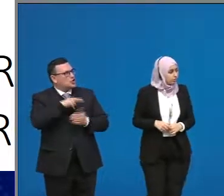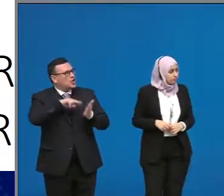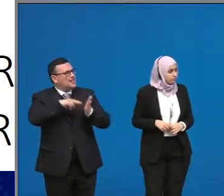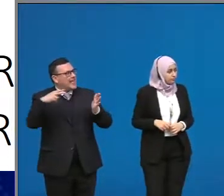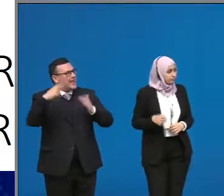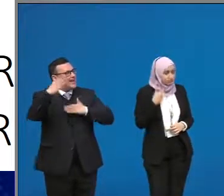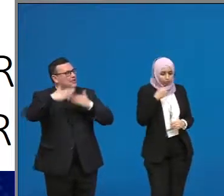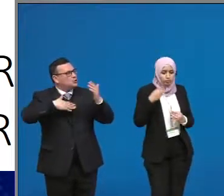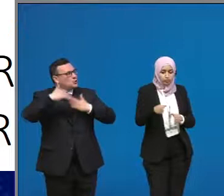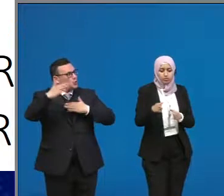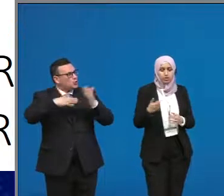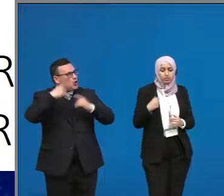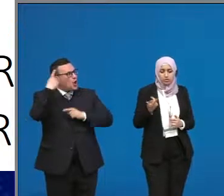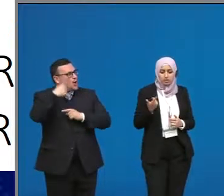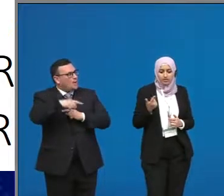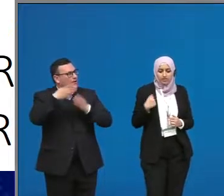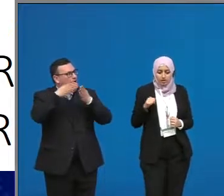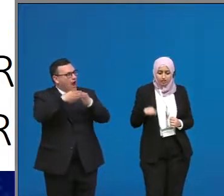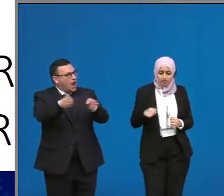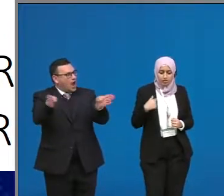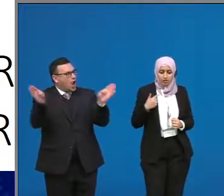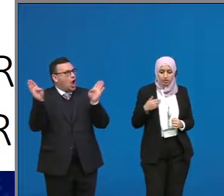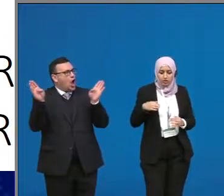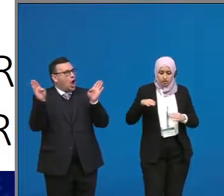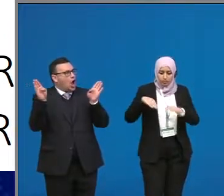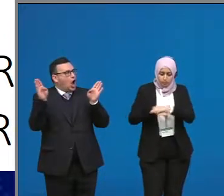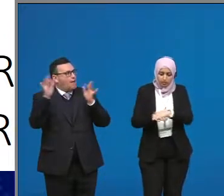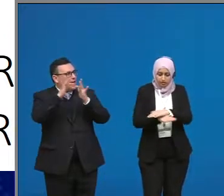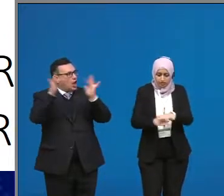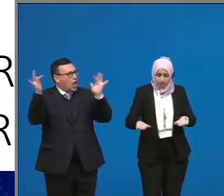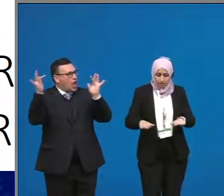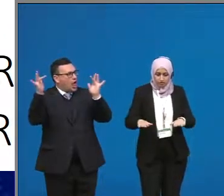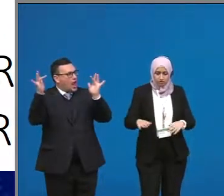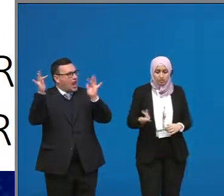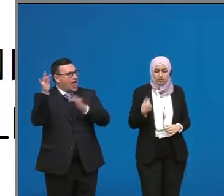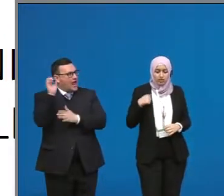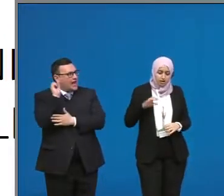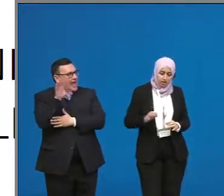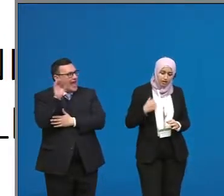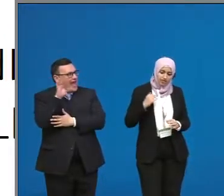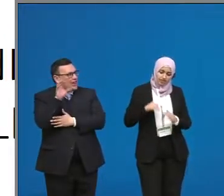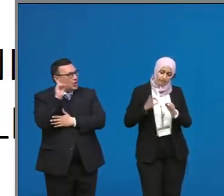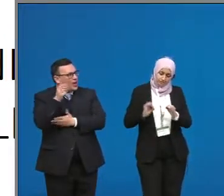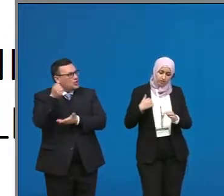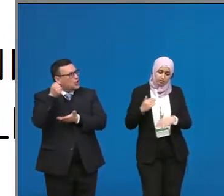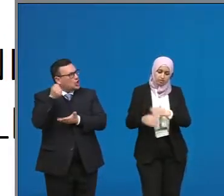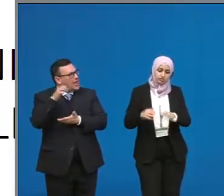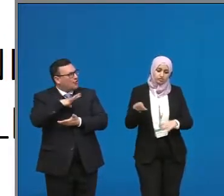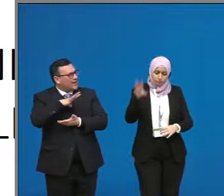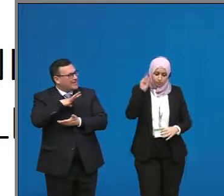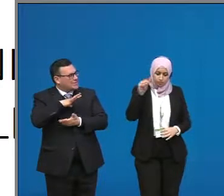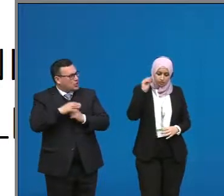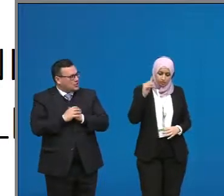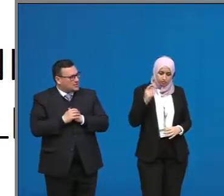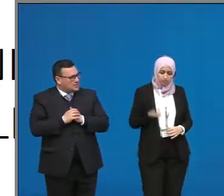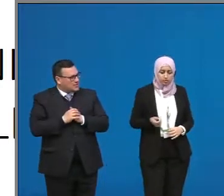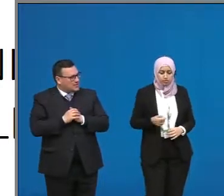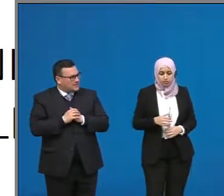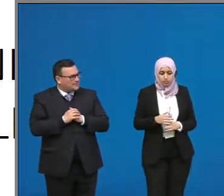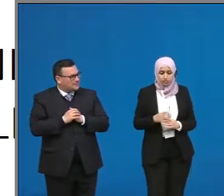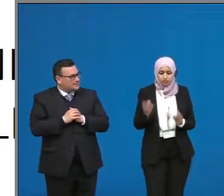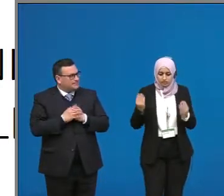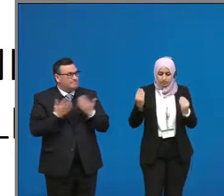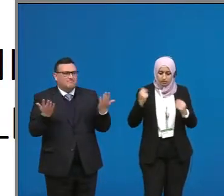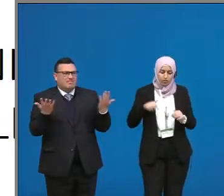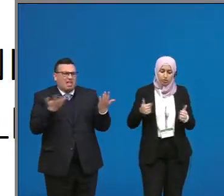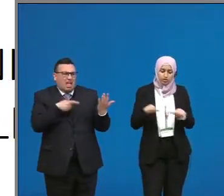infrastructure for massive open online education resources, which consists of